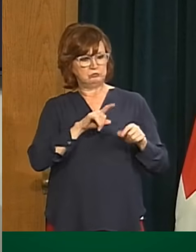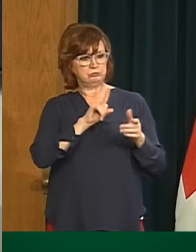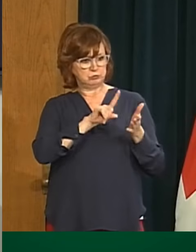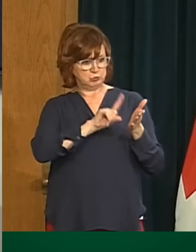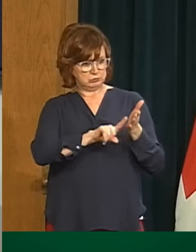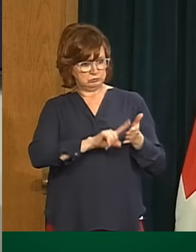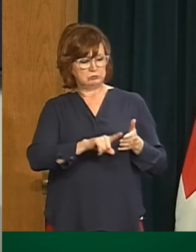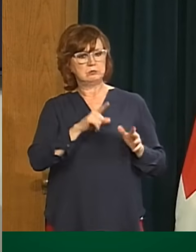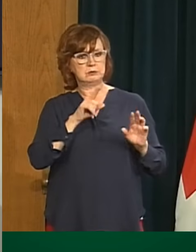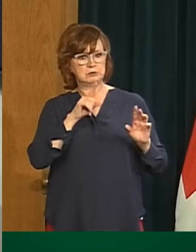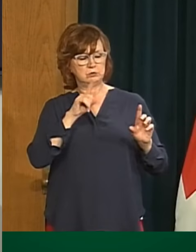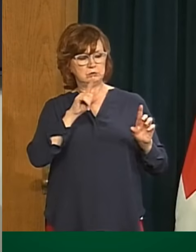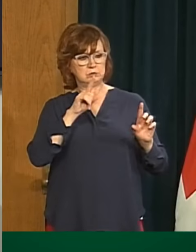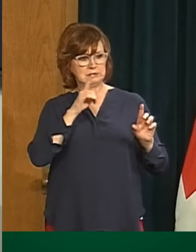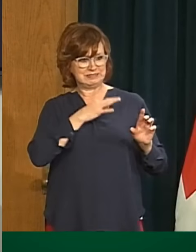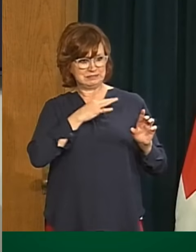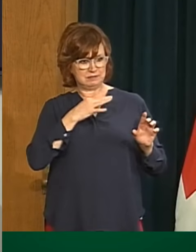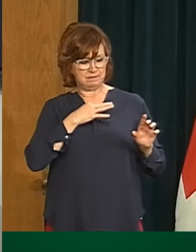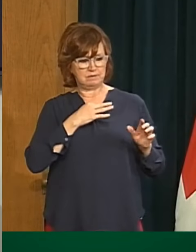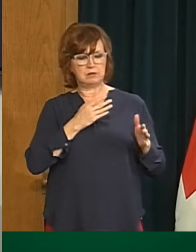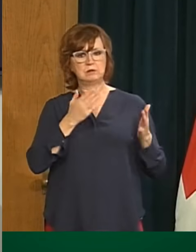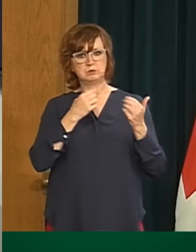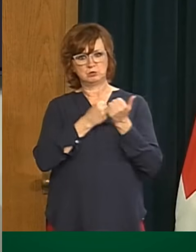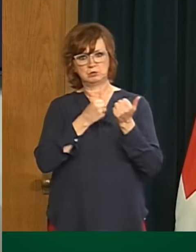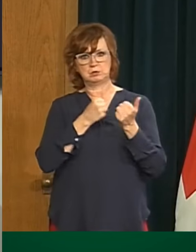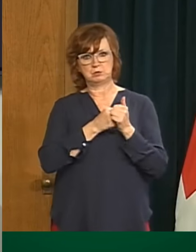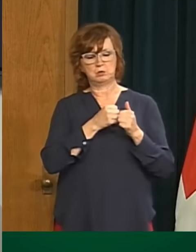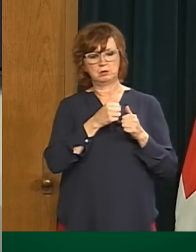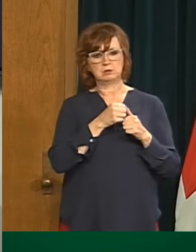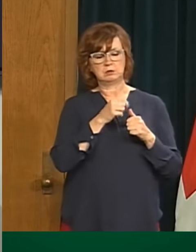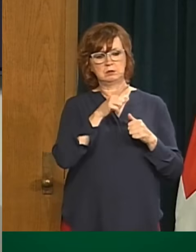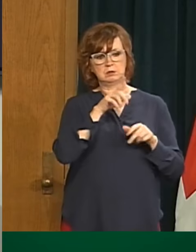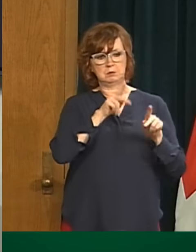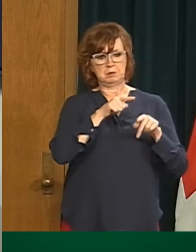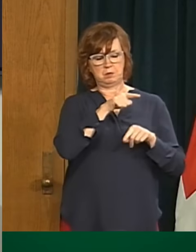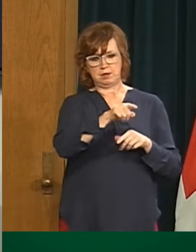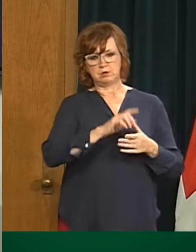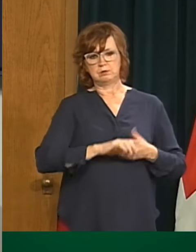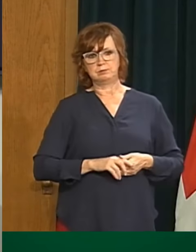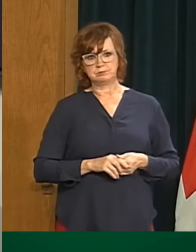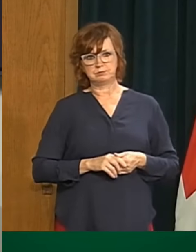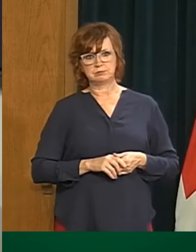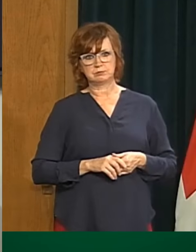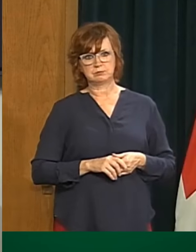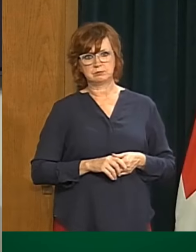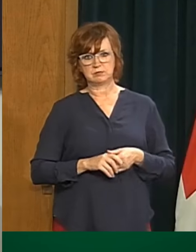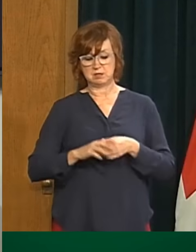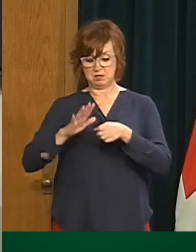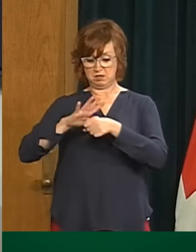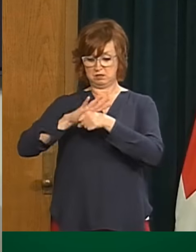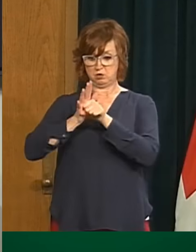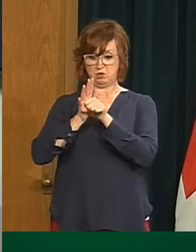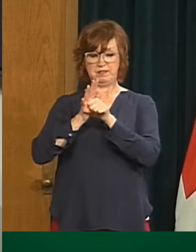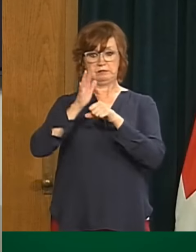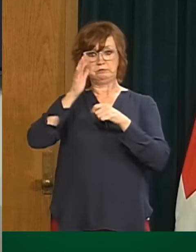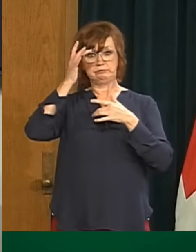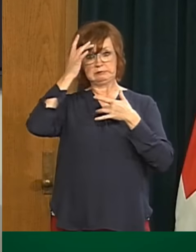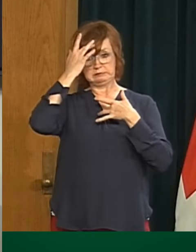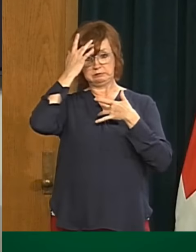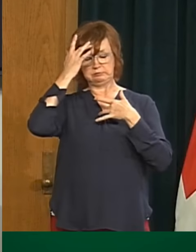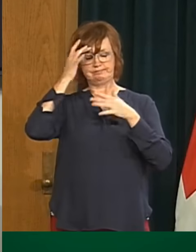our caregivers that are working facilities. And I would say, as scary as COVID has been and as quickly as it can